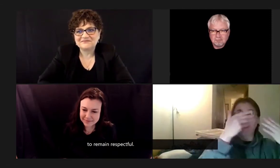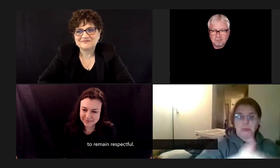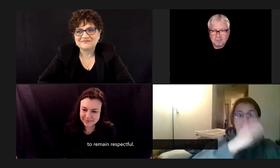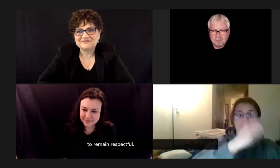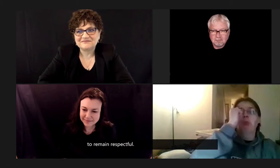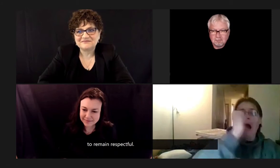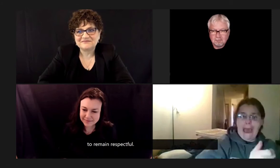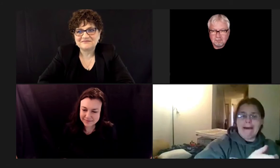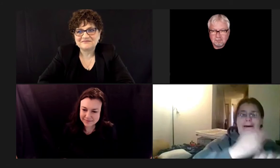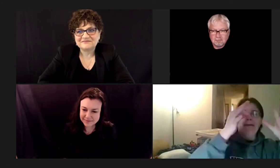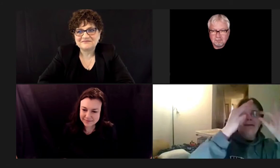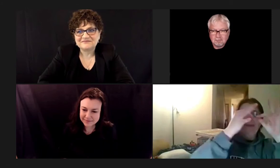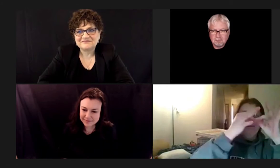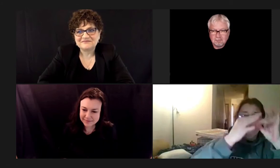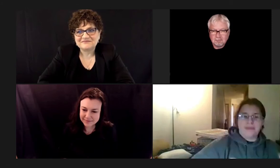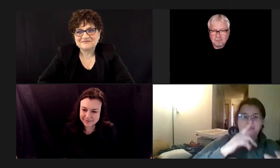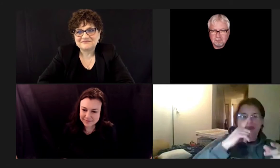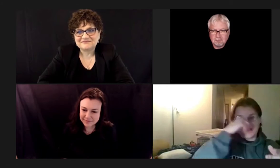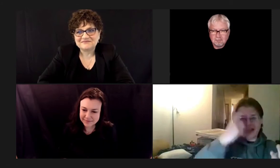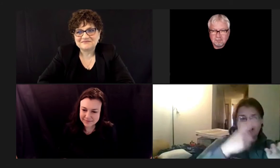I requested an interpreter.